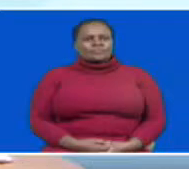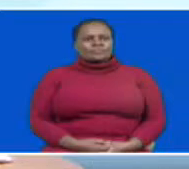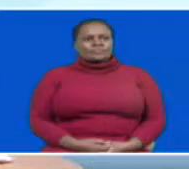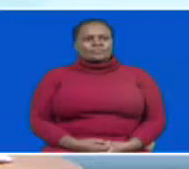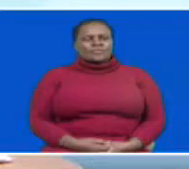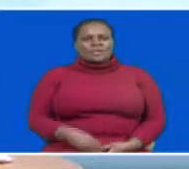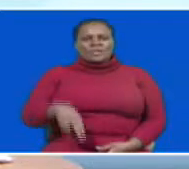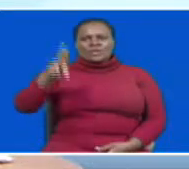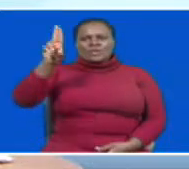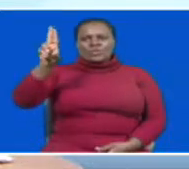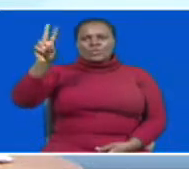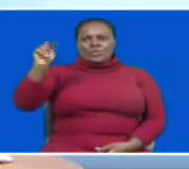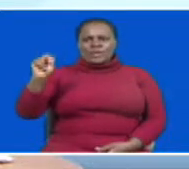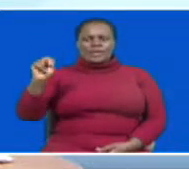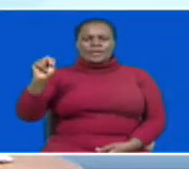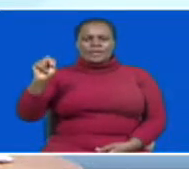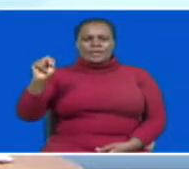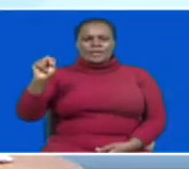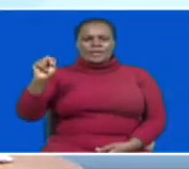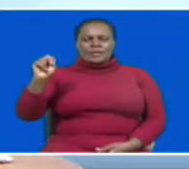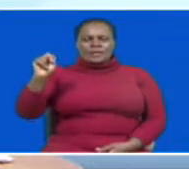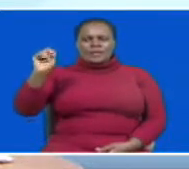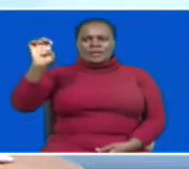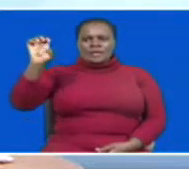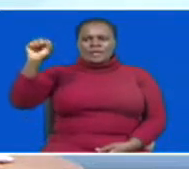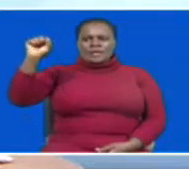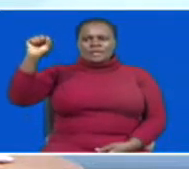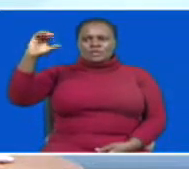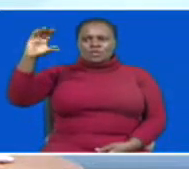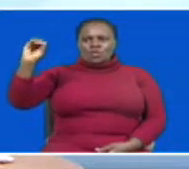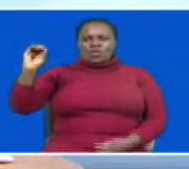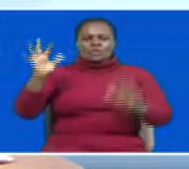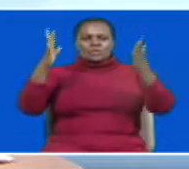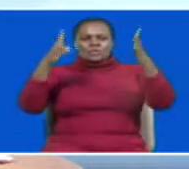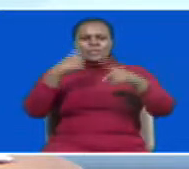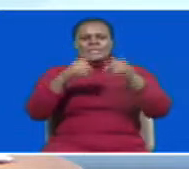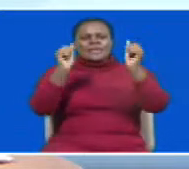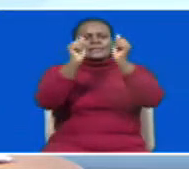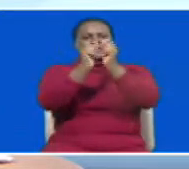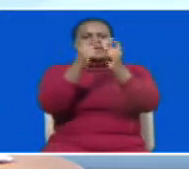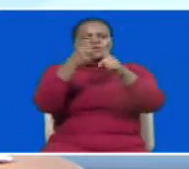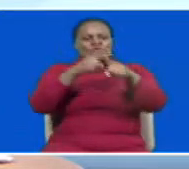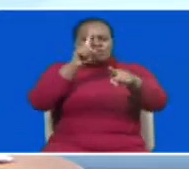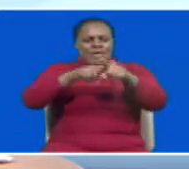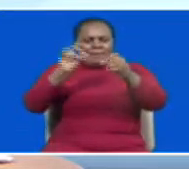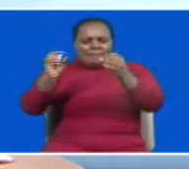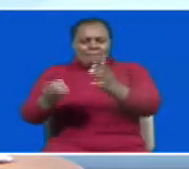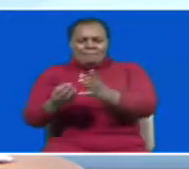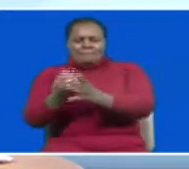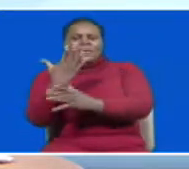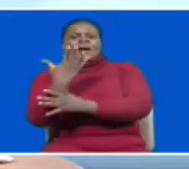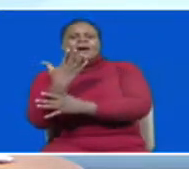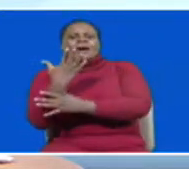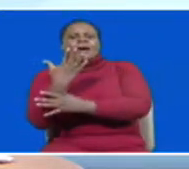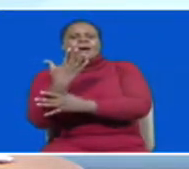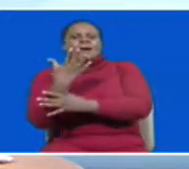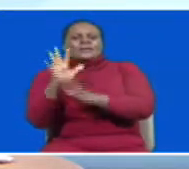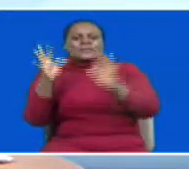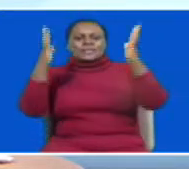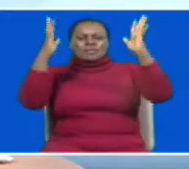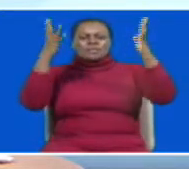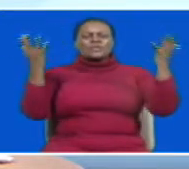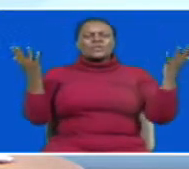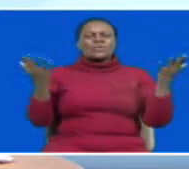Shirika la Umoja wa Mataifa la UNESCO nchini Kenya limeadhimisha miaka kumi tangu kubuniwa, ambapo lilifanya